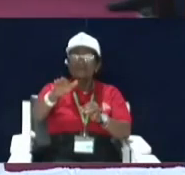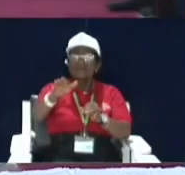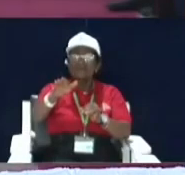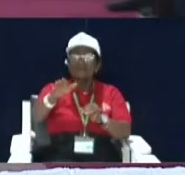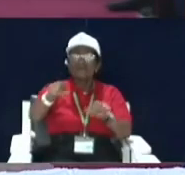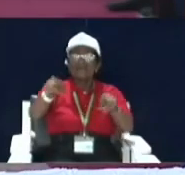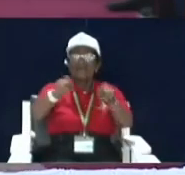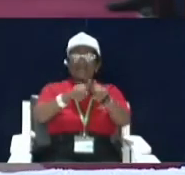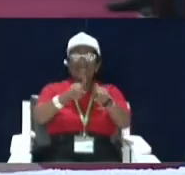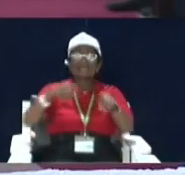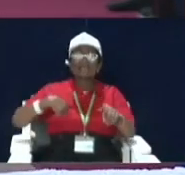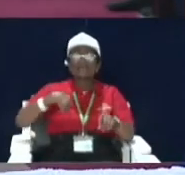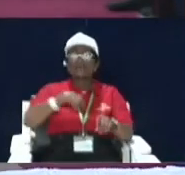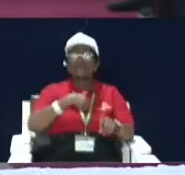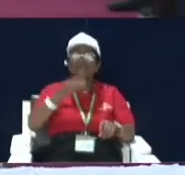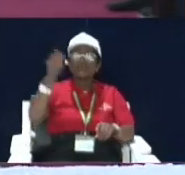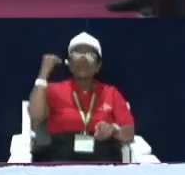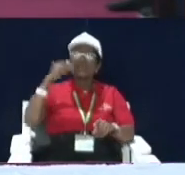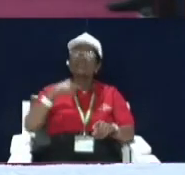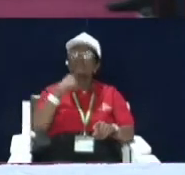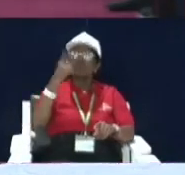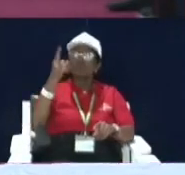Like we were told by the one